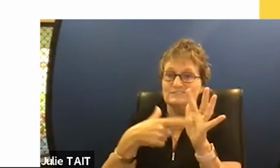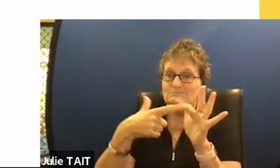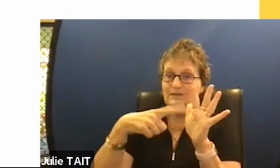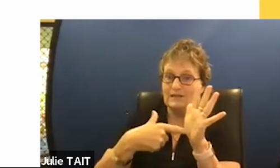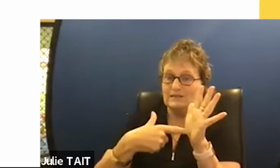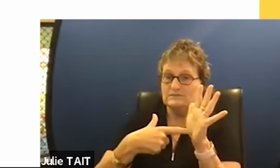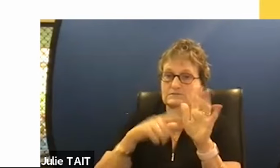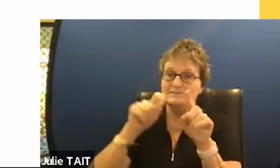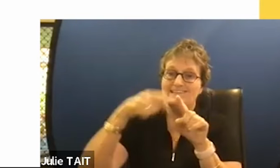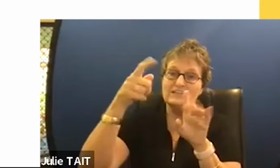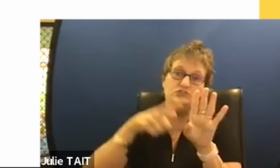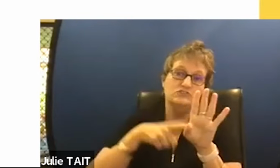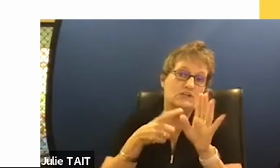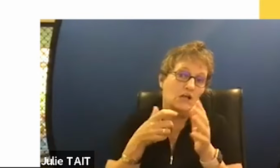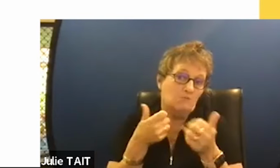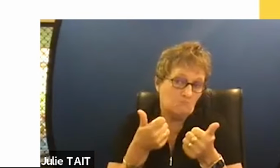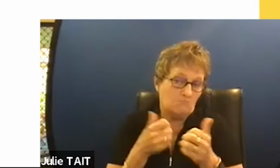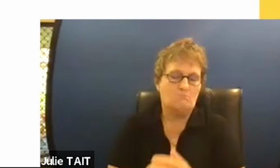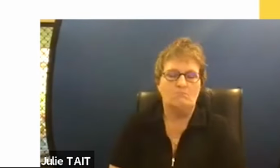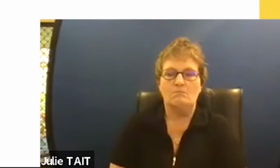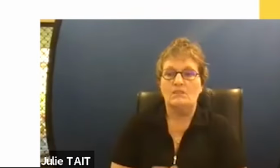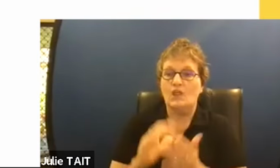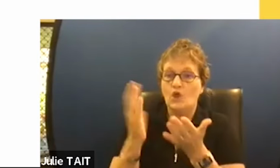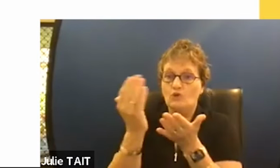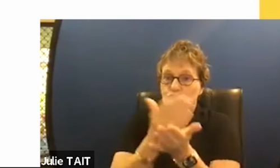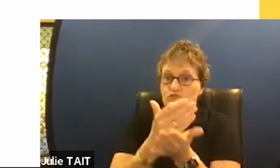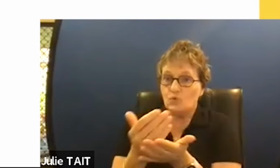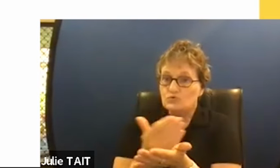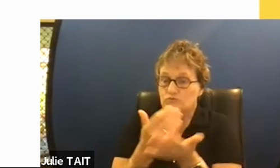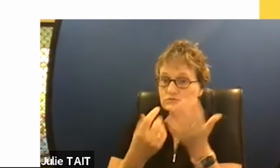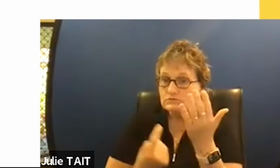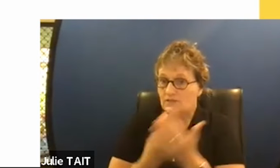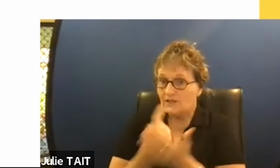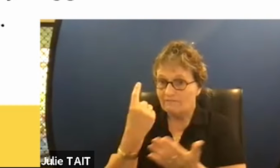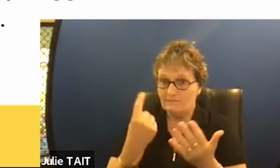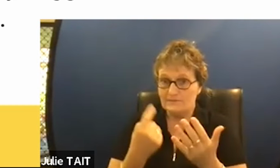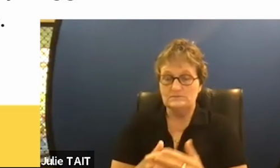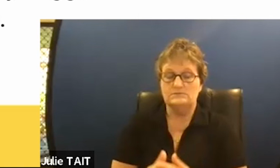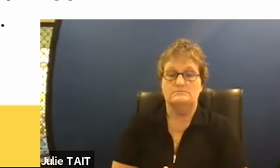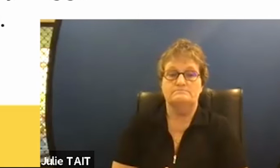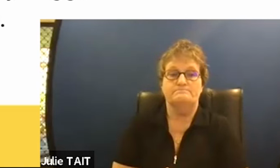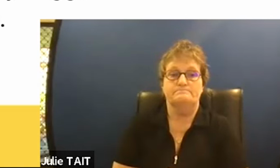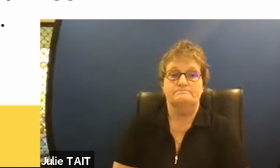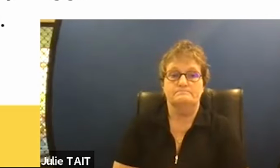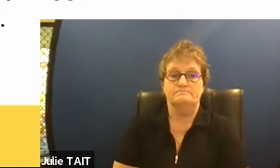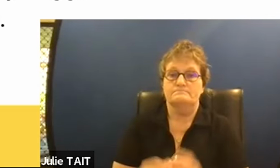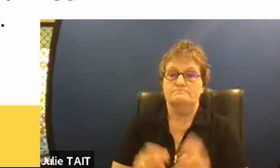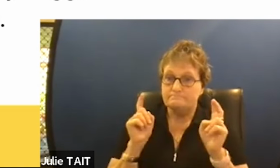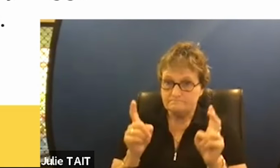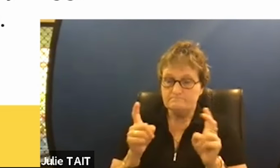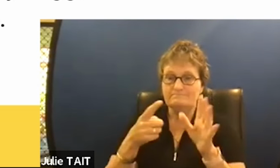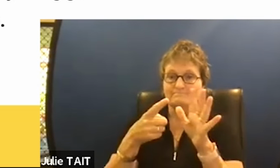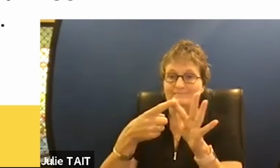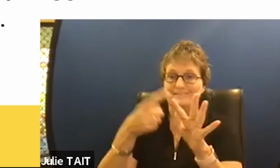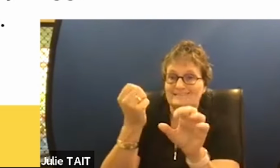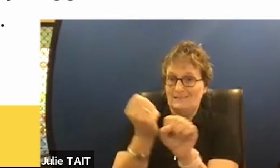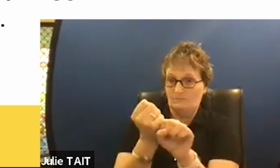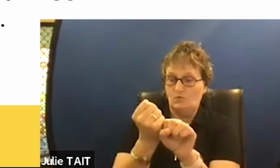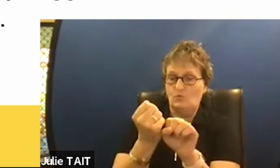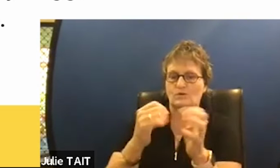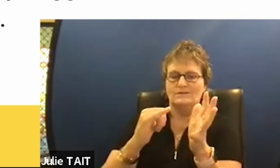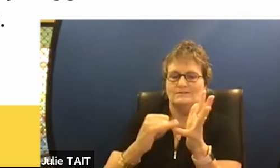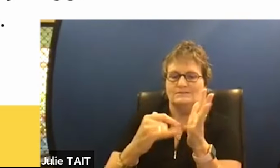All right, so these are the resources developed to this point from the project. This is an example of a statement of inclusion that